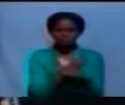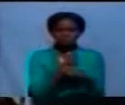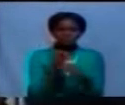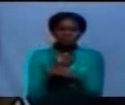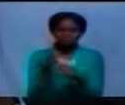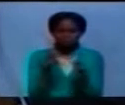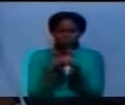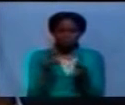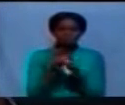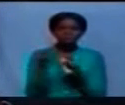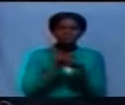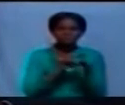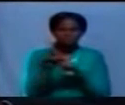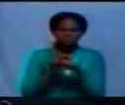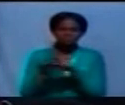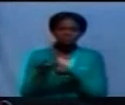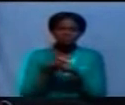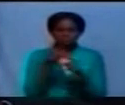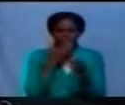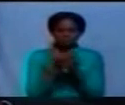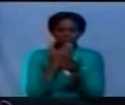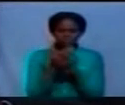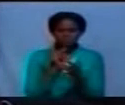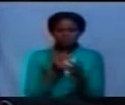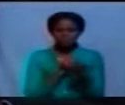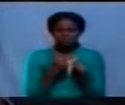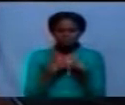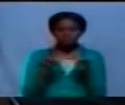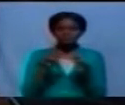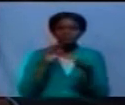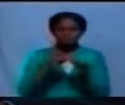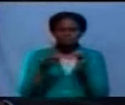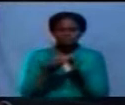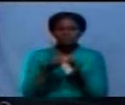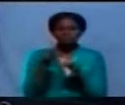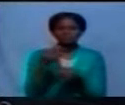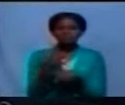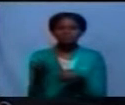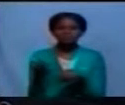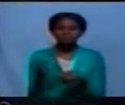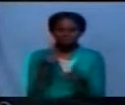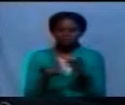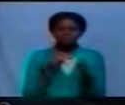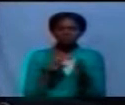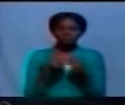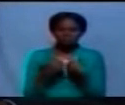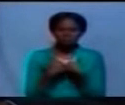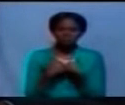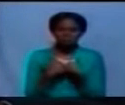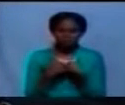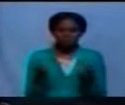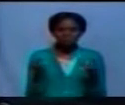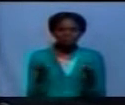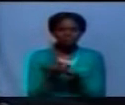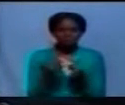it's a very competitive kind of industry. So we haven't had a number of entrants. In fact, we've recently been coming out of a merger. I think 2 of the